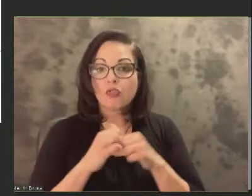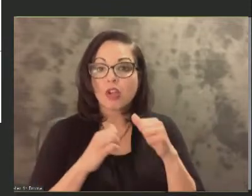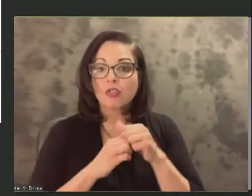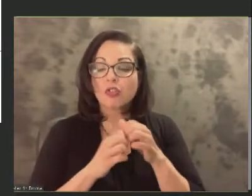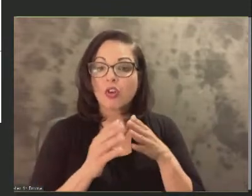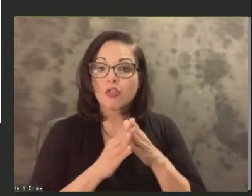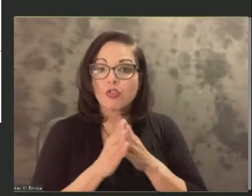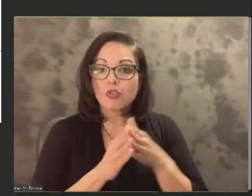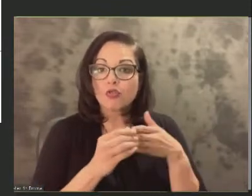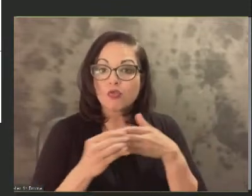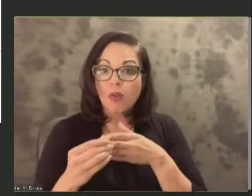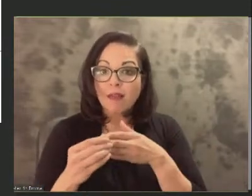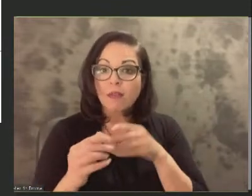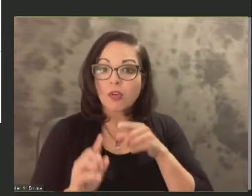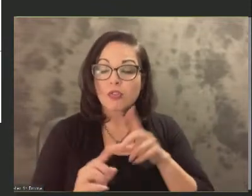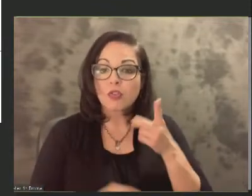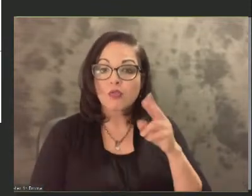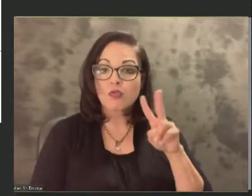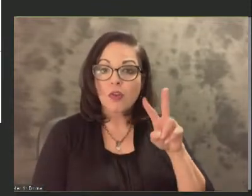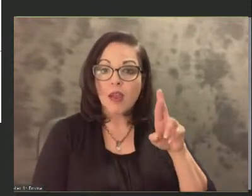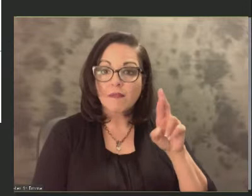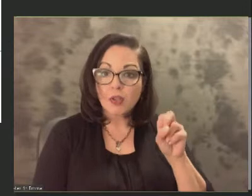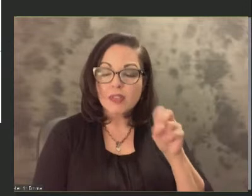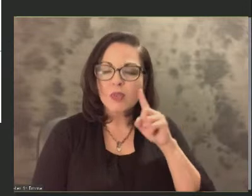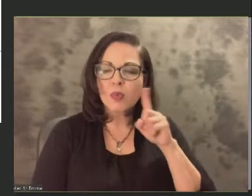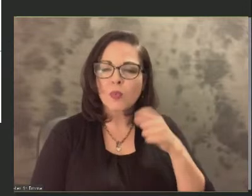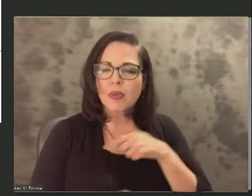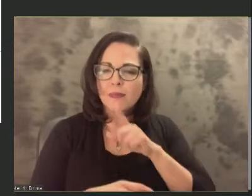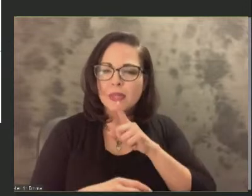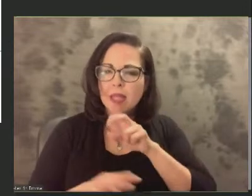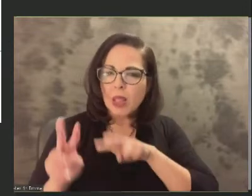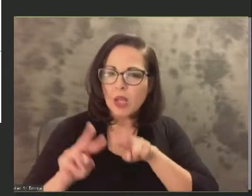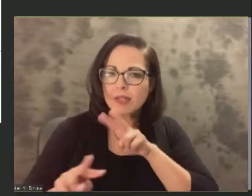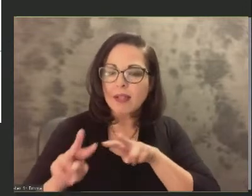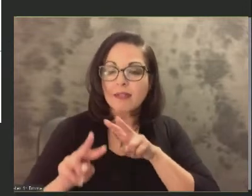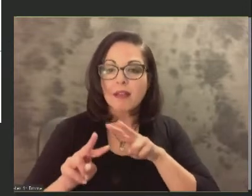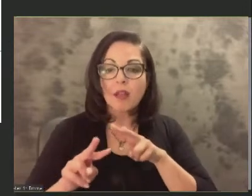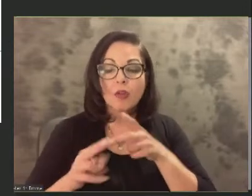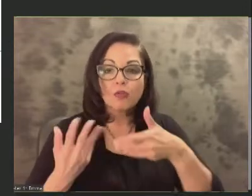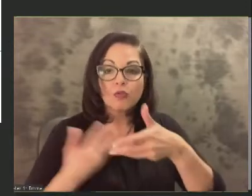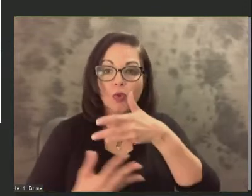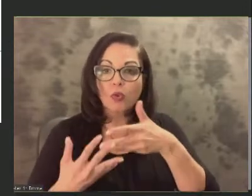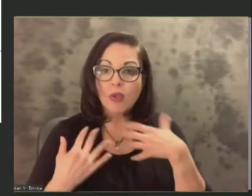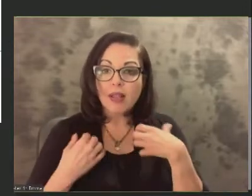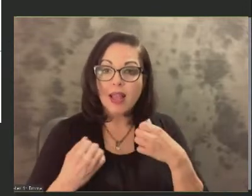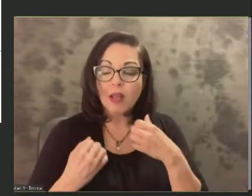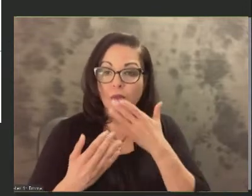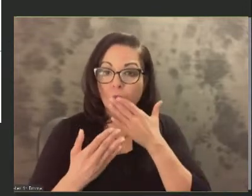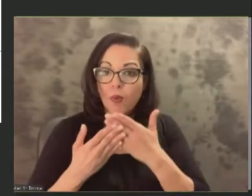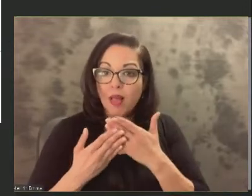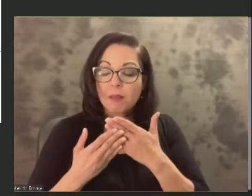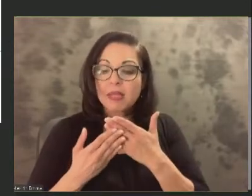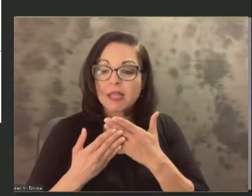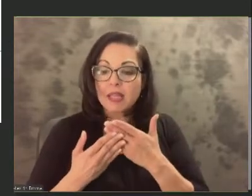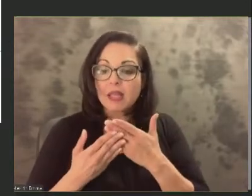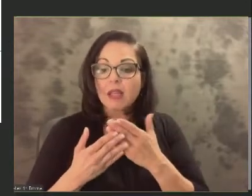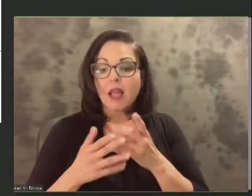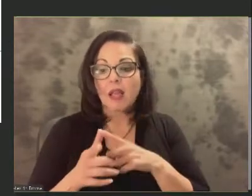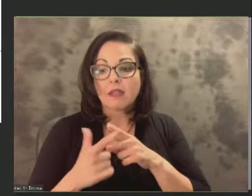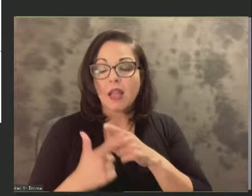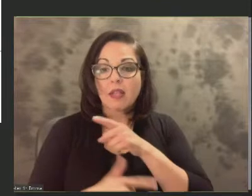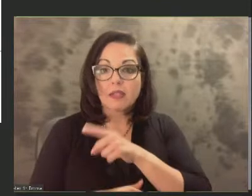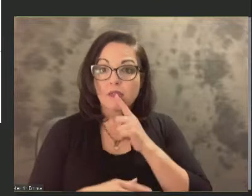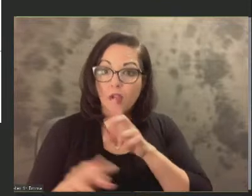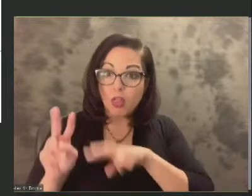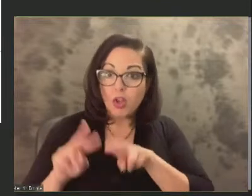we really looked at the social determinants of health and well-being, which means that really looking at every